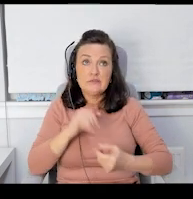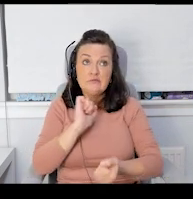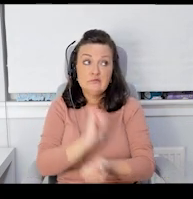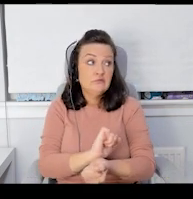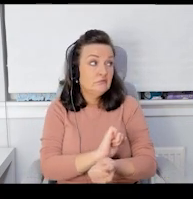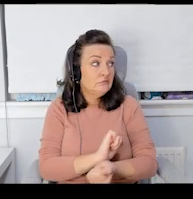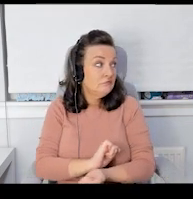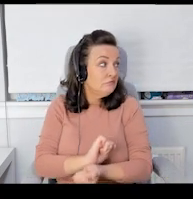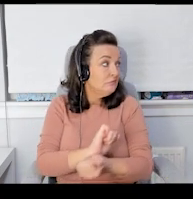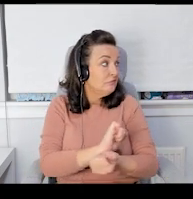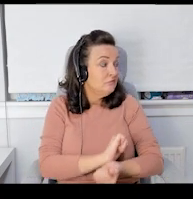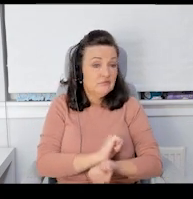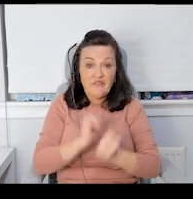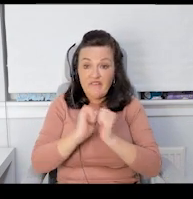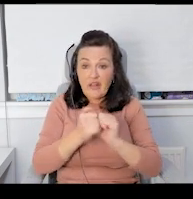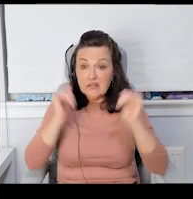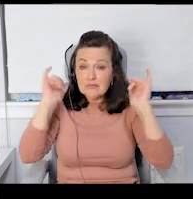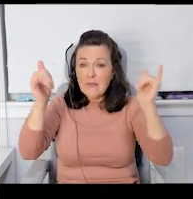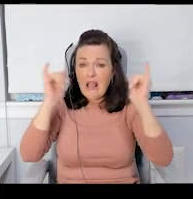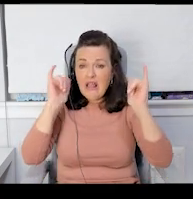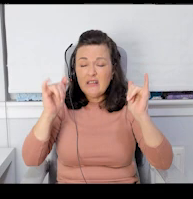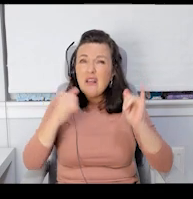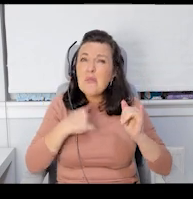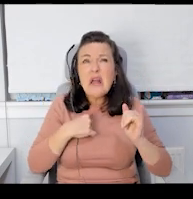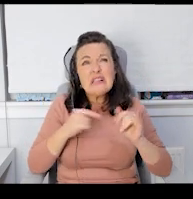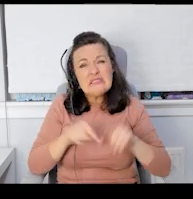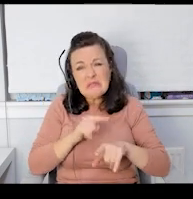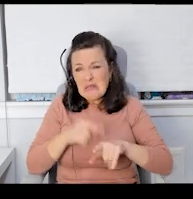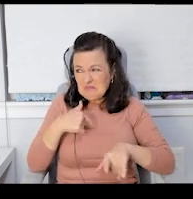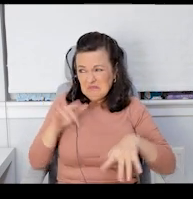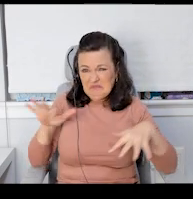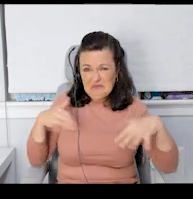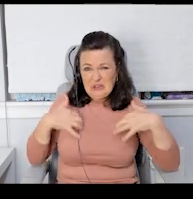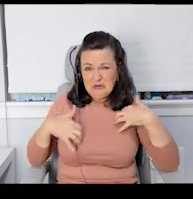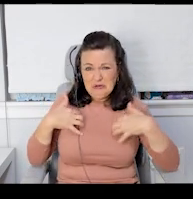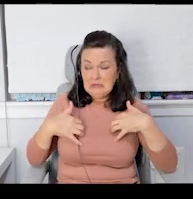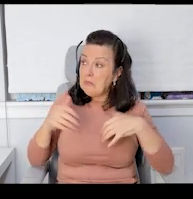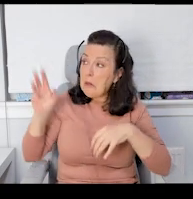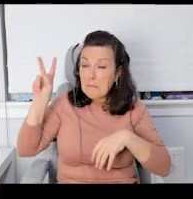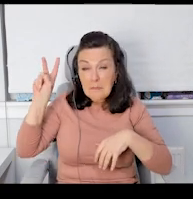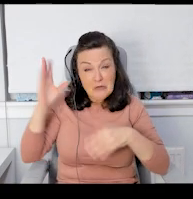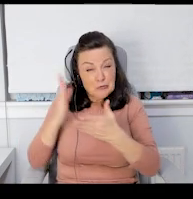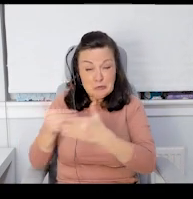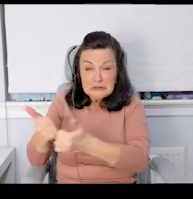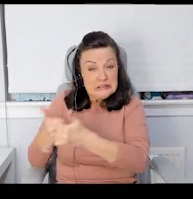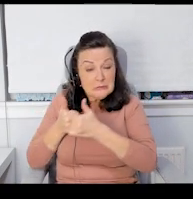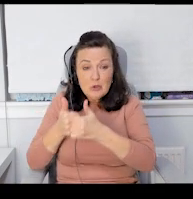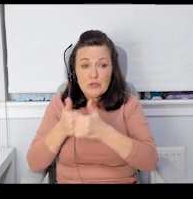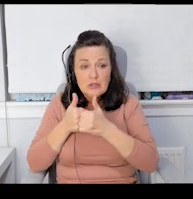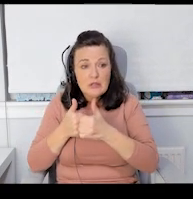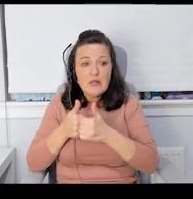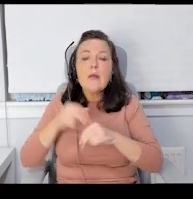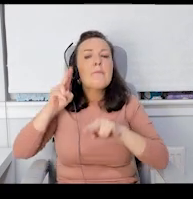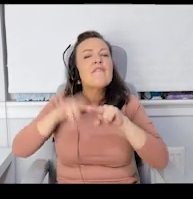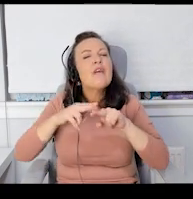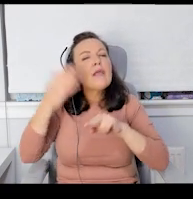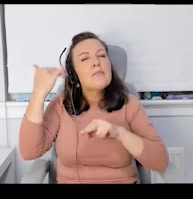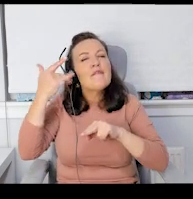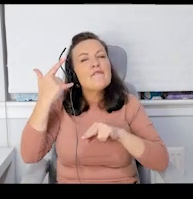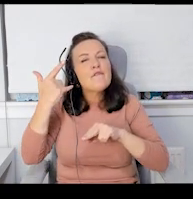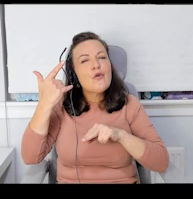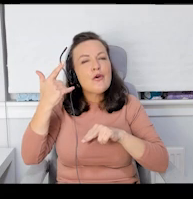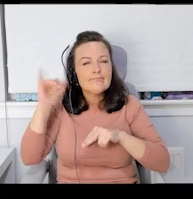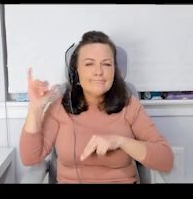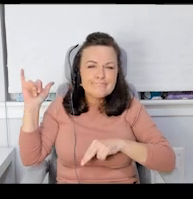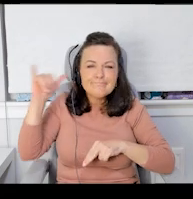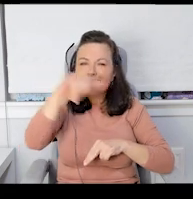student accommodation while all my friends were out. But that wasn't a big thing to me either. My parents were very supportive. My father was in the RAF